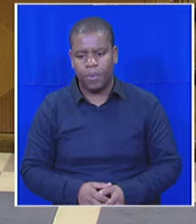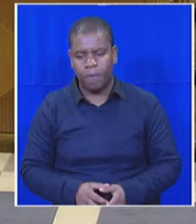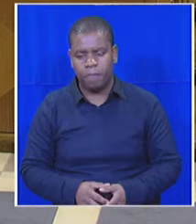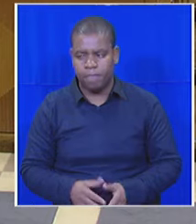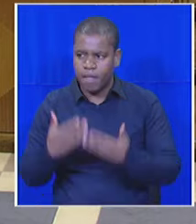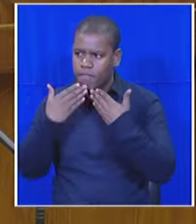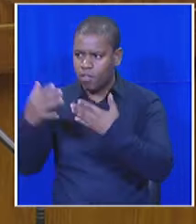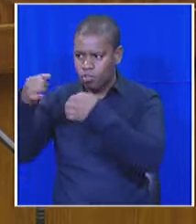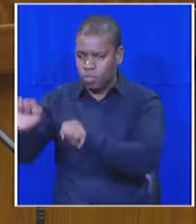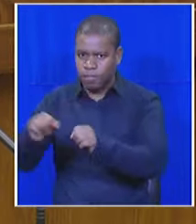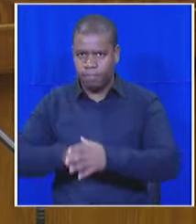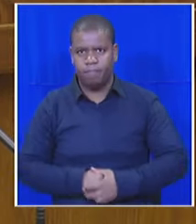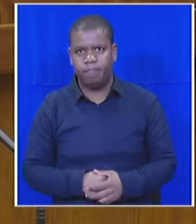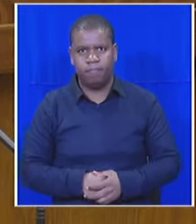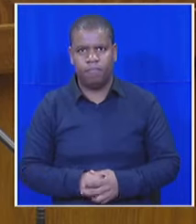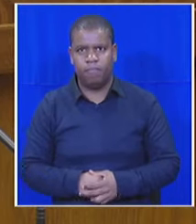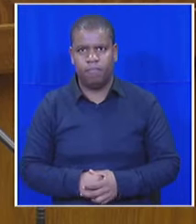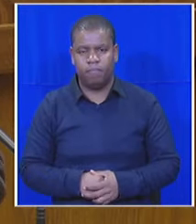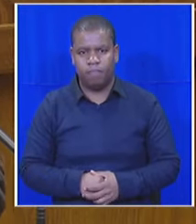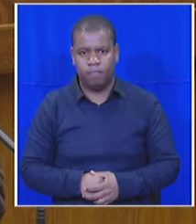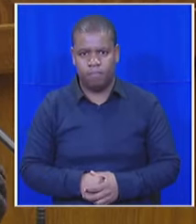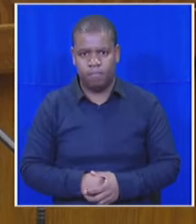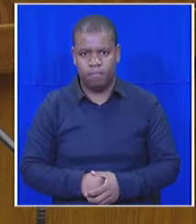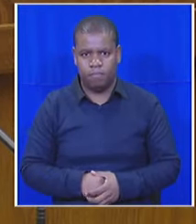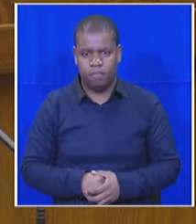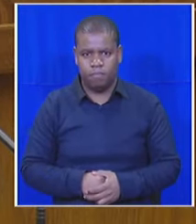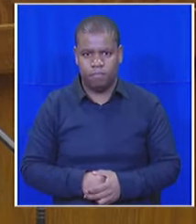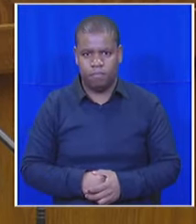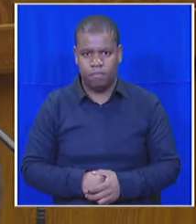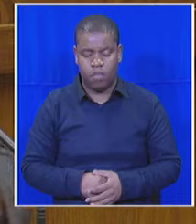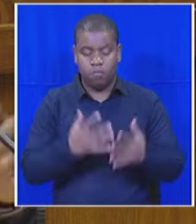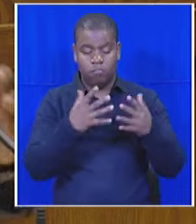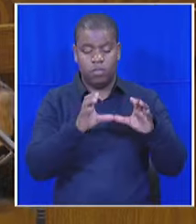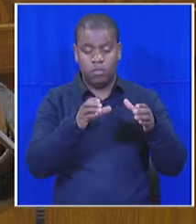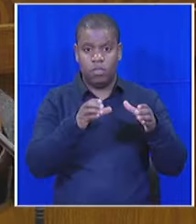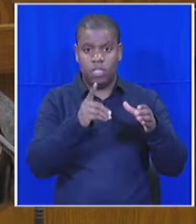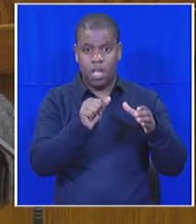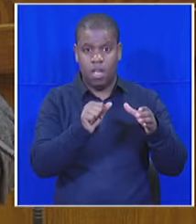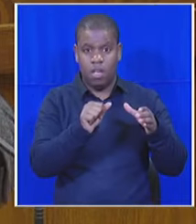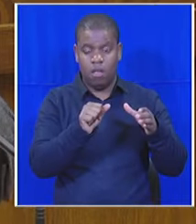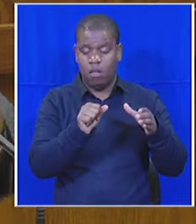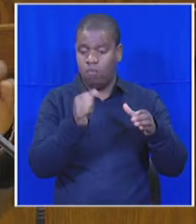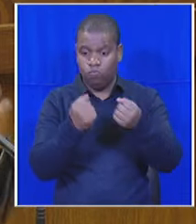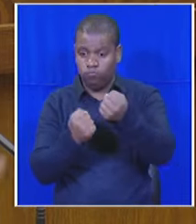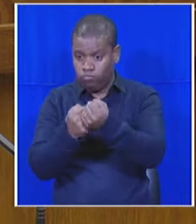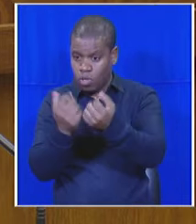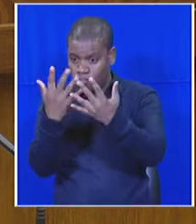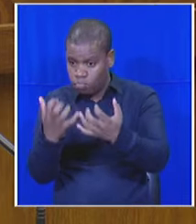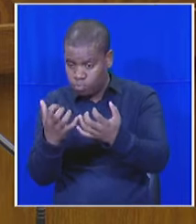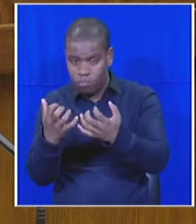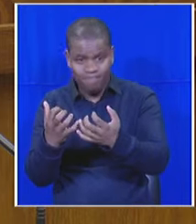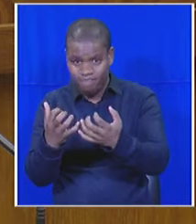Ngiyabonga Sihlalo. The Democratic Alliance will not support budget vote 23 on police for two